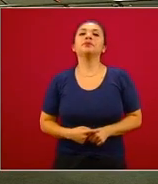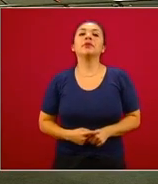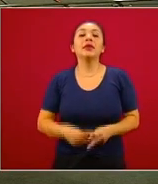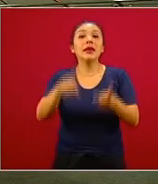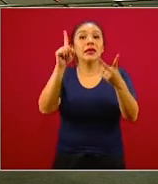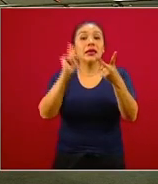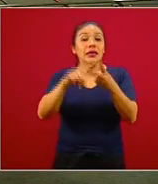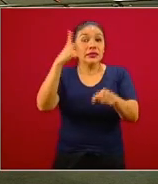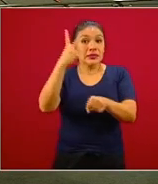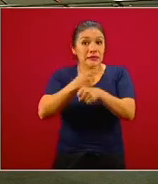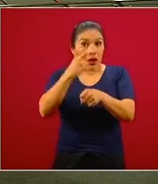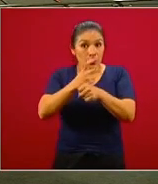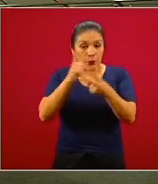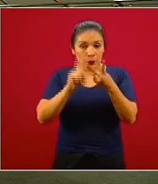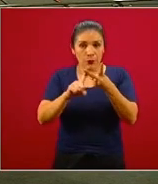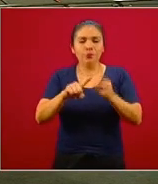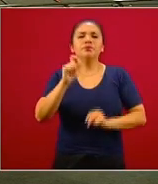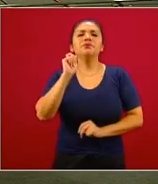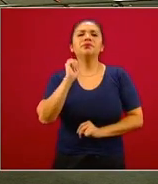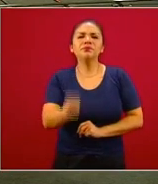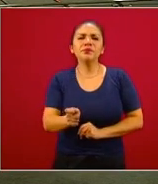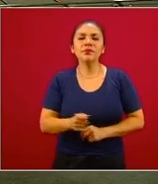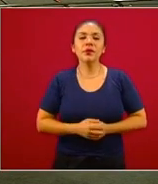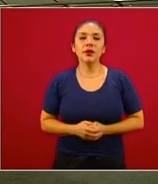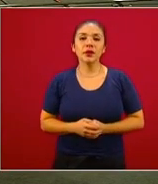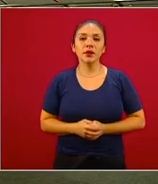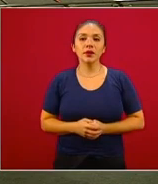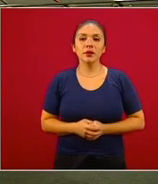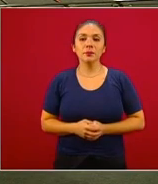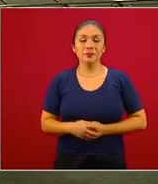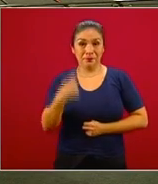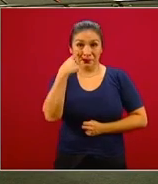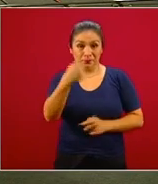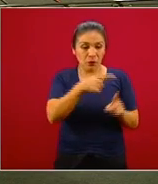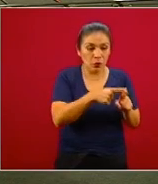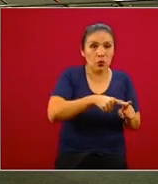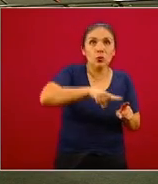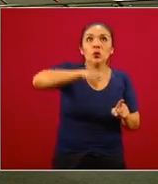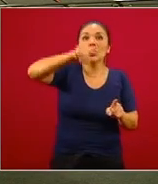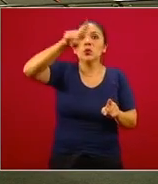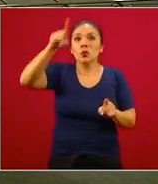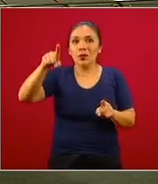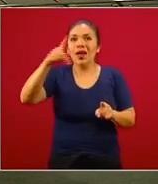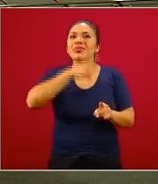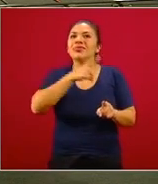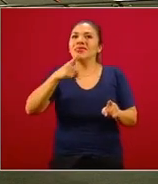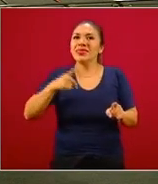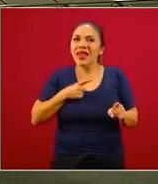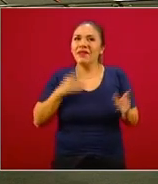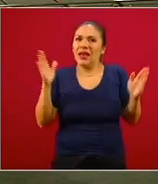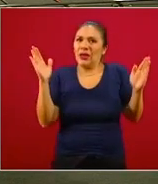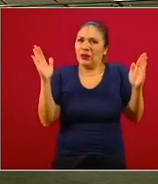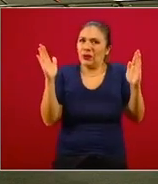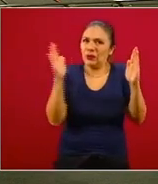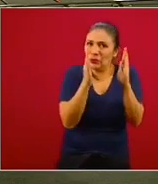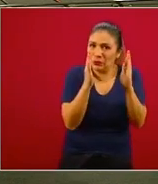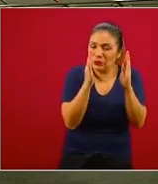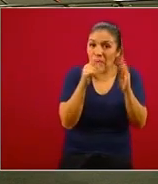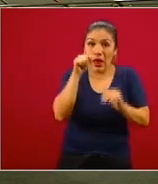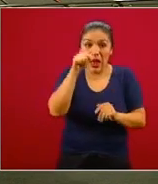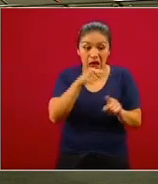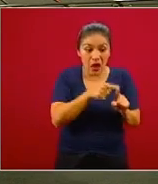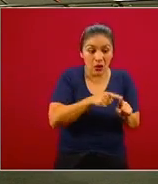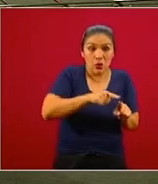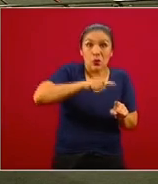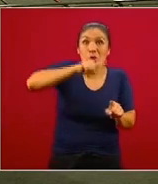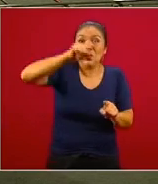measures. The second objective that is very important is to decrease or to